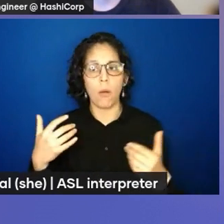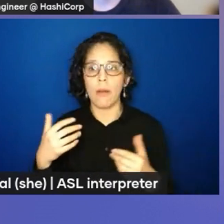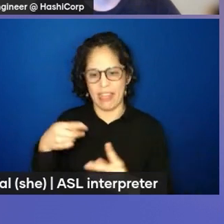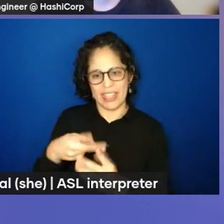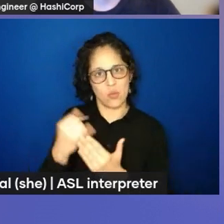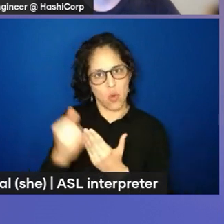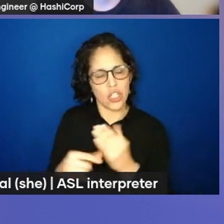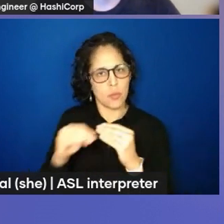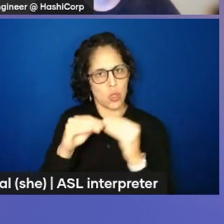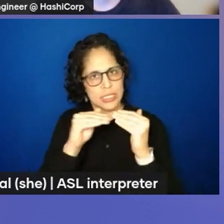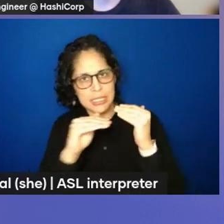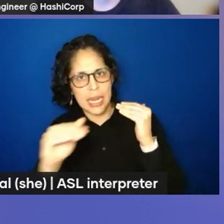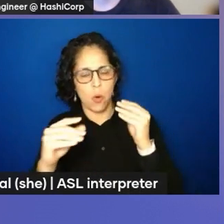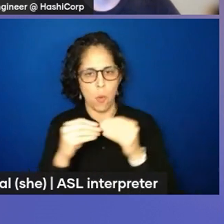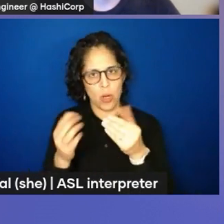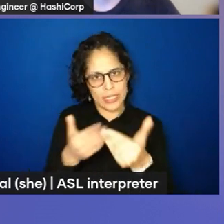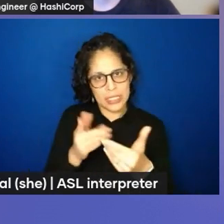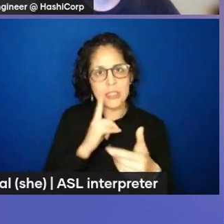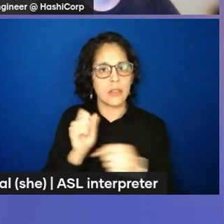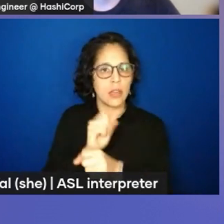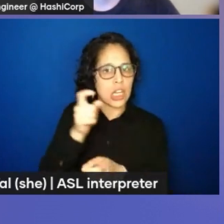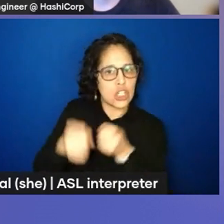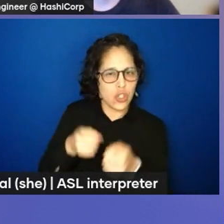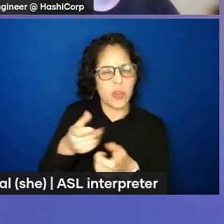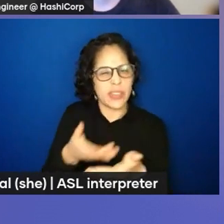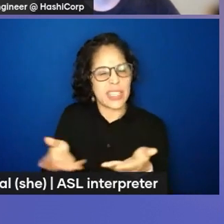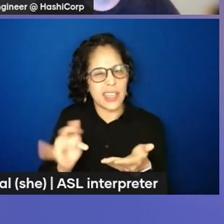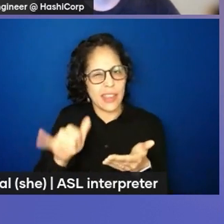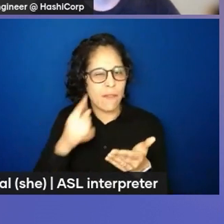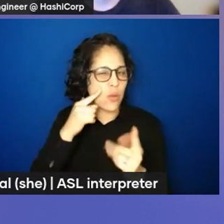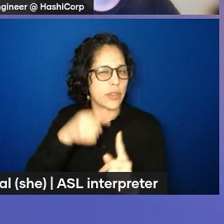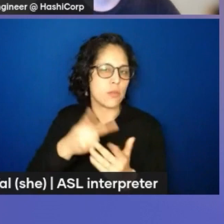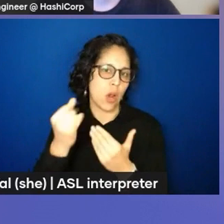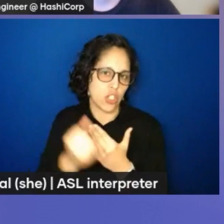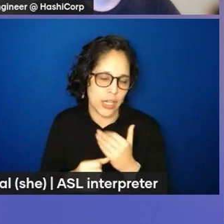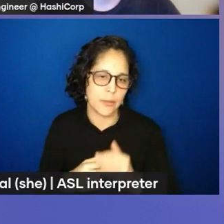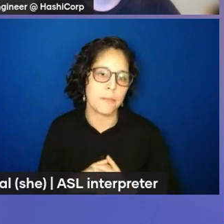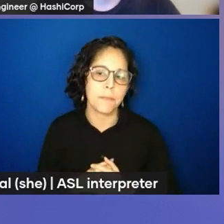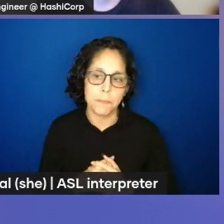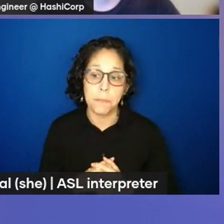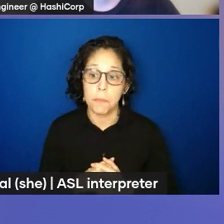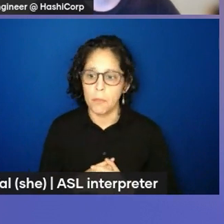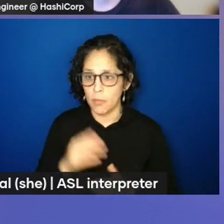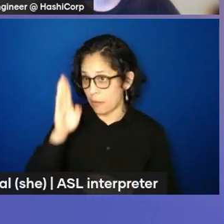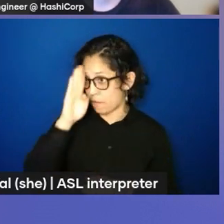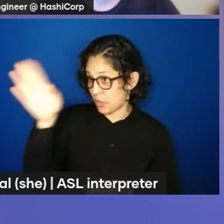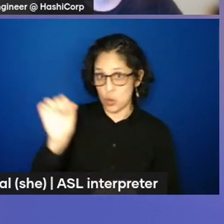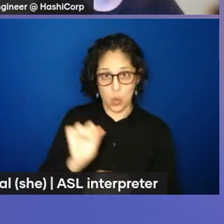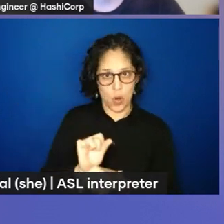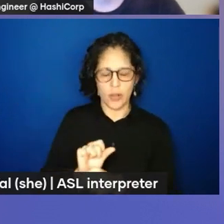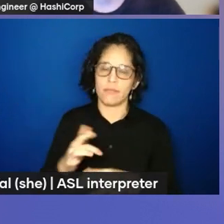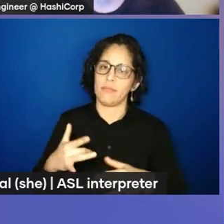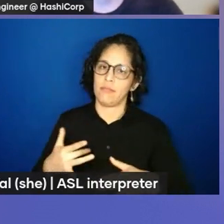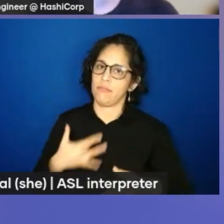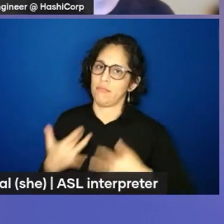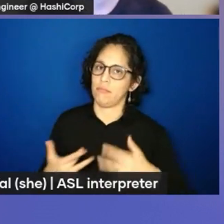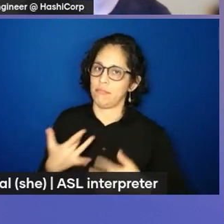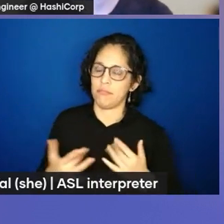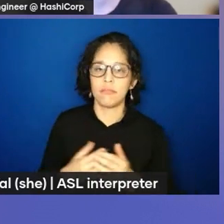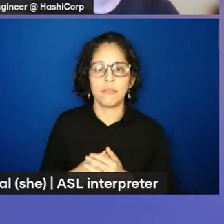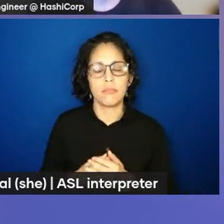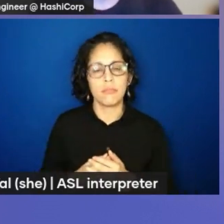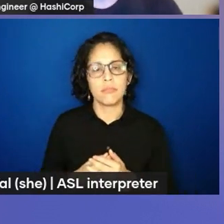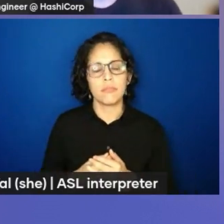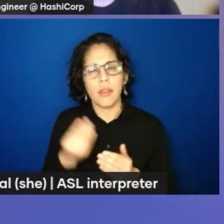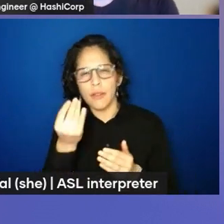more and more stable. It becomes easier to contribute and things like that to the project. Future work, it's super exciting. We have a few